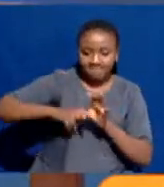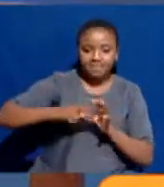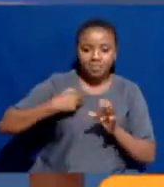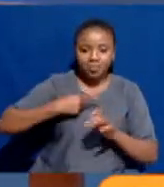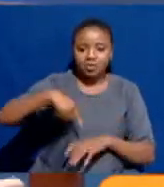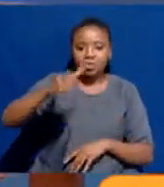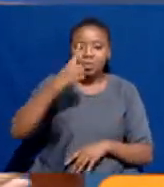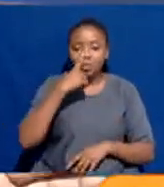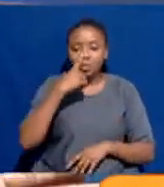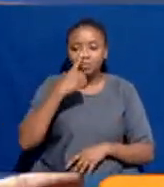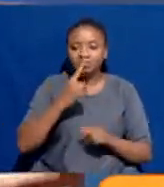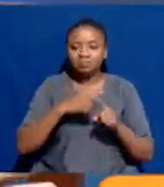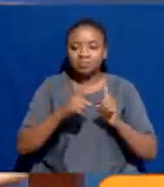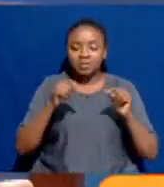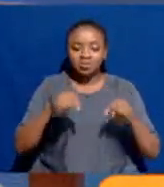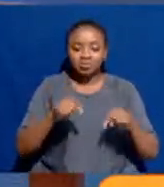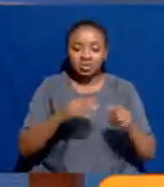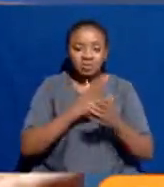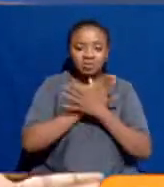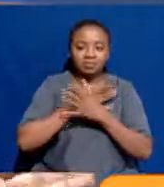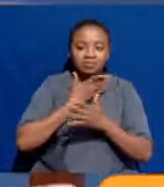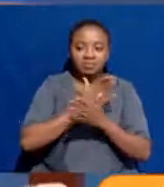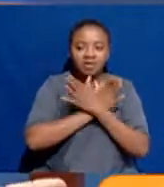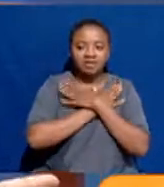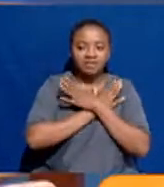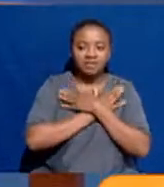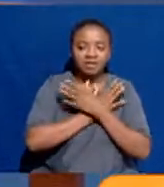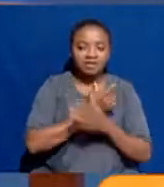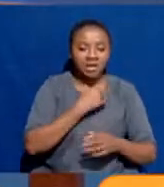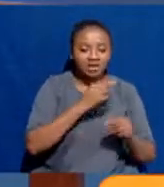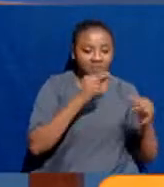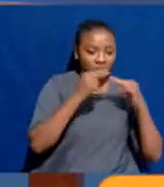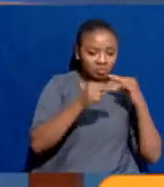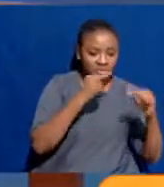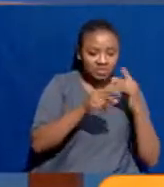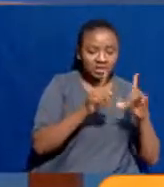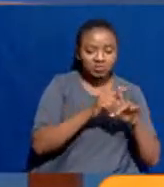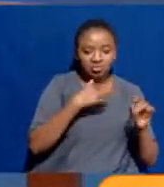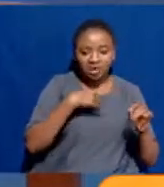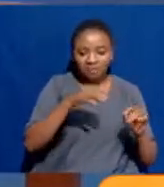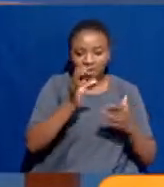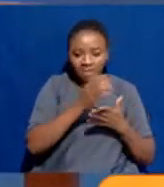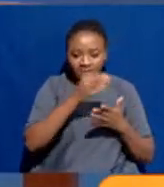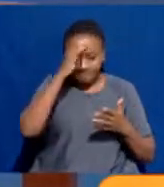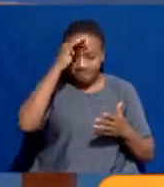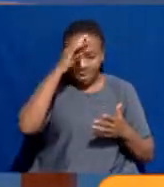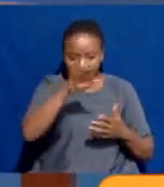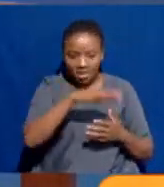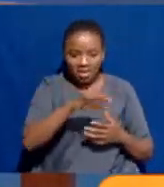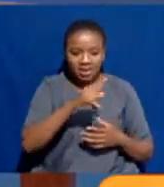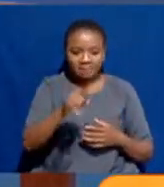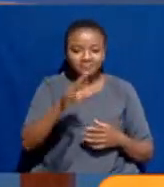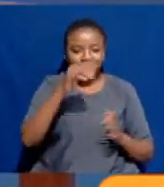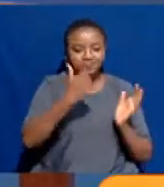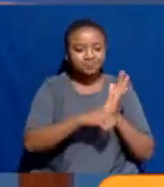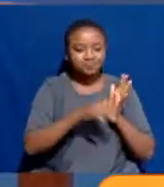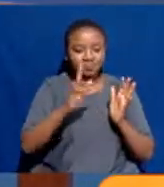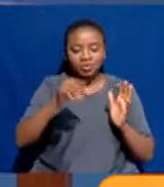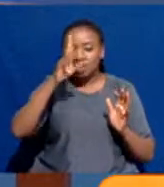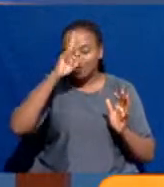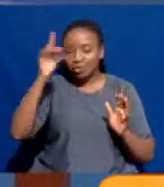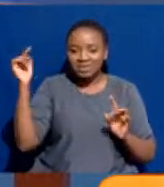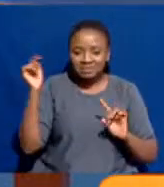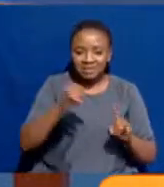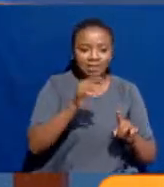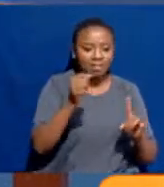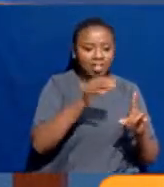you, one of my close friends owns a small restaurant and a pub, one of the biggest problems we have is police harassment, kanjo